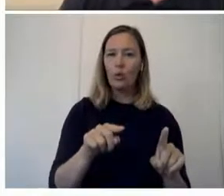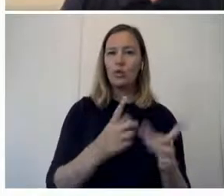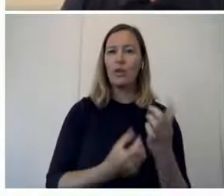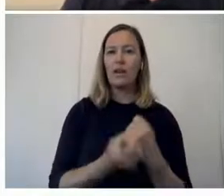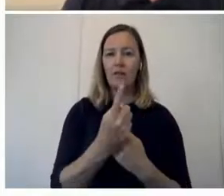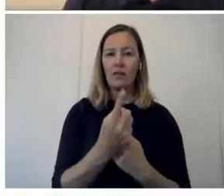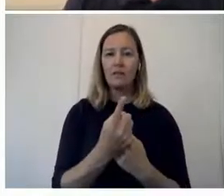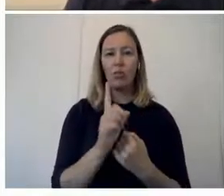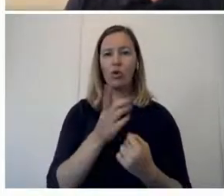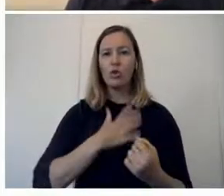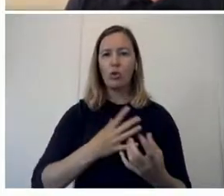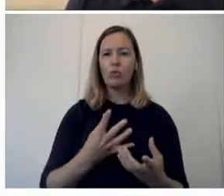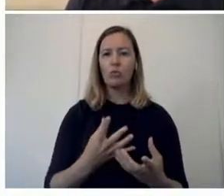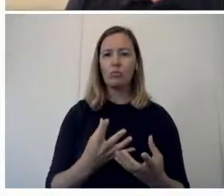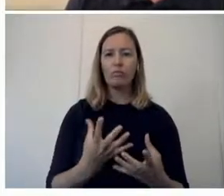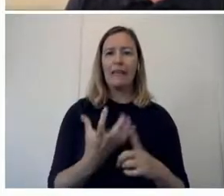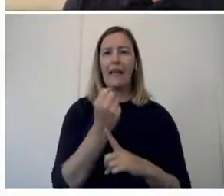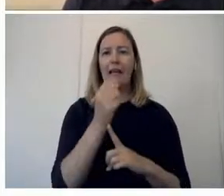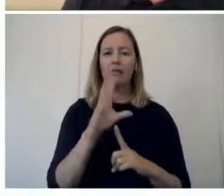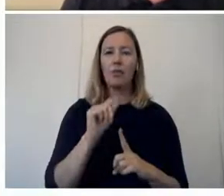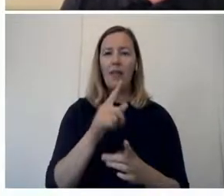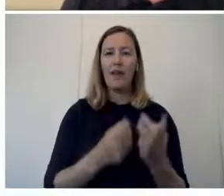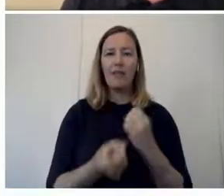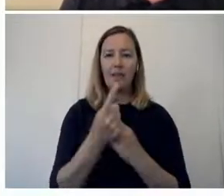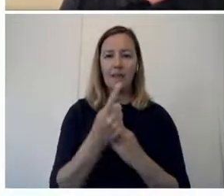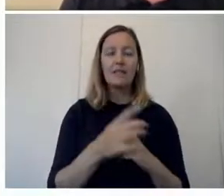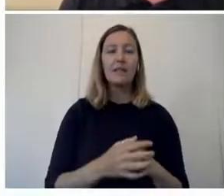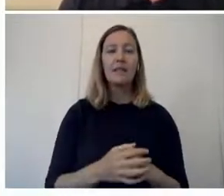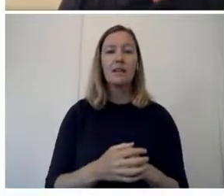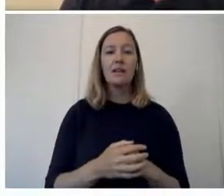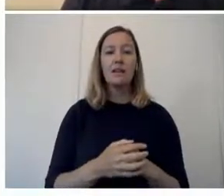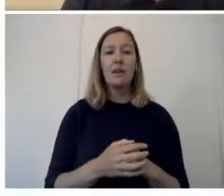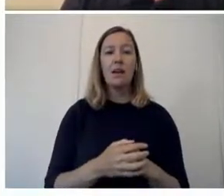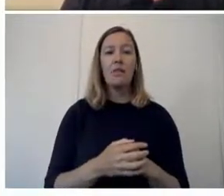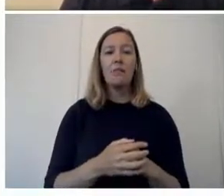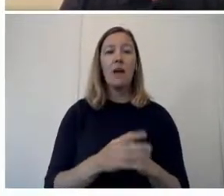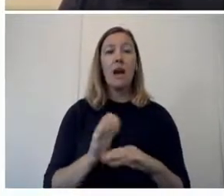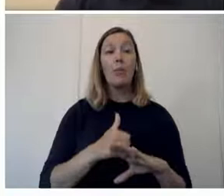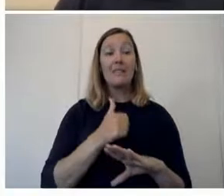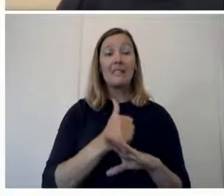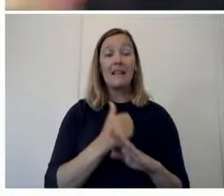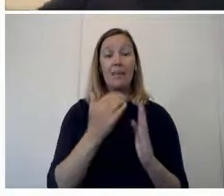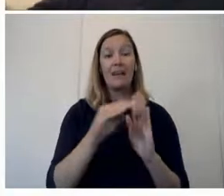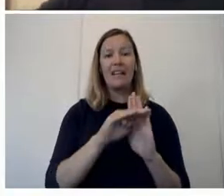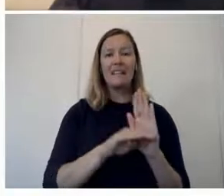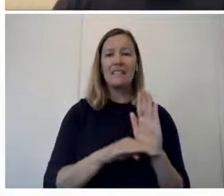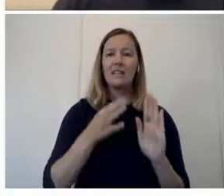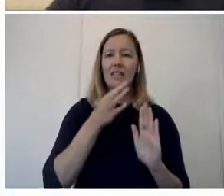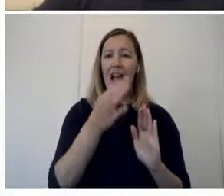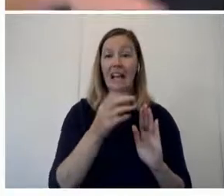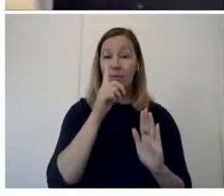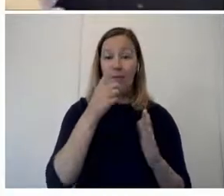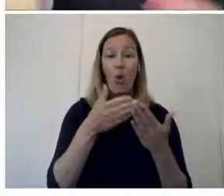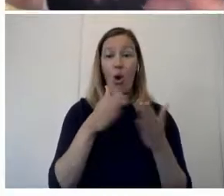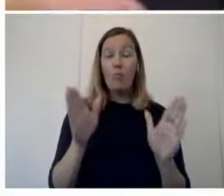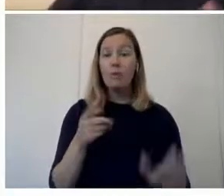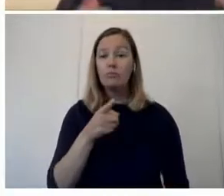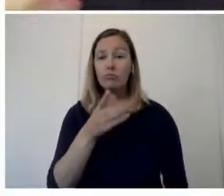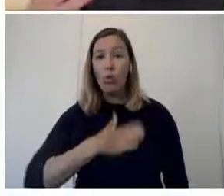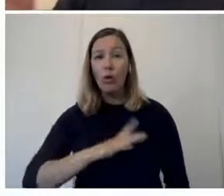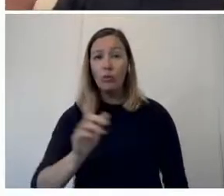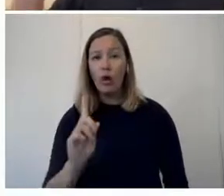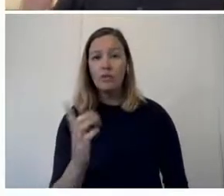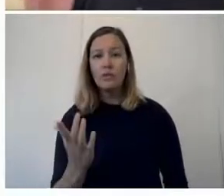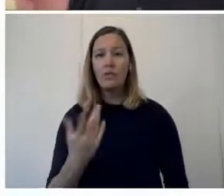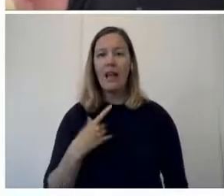from an arts and cultural activity. And we built this list by asking people an open-ended question, is what you're looking for. And we just built this enormous list.